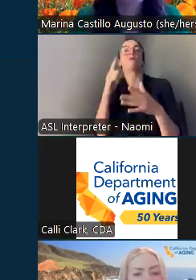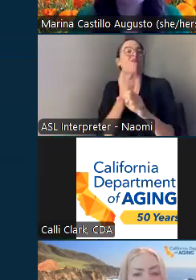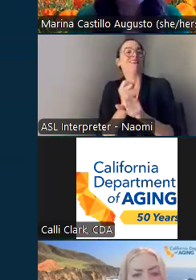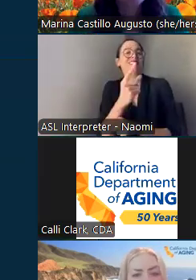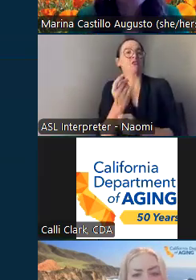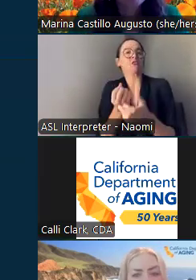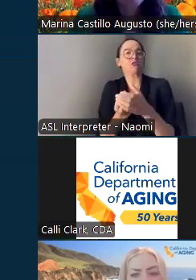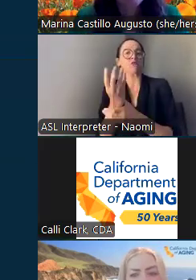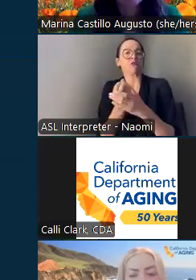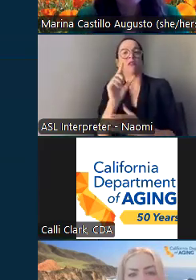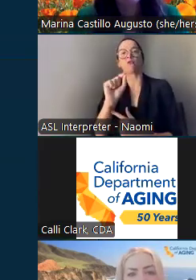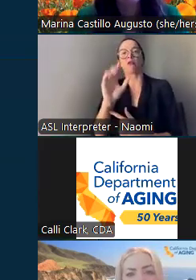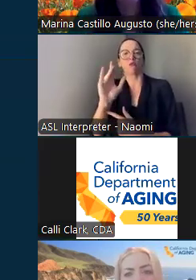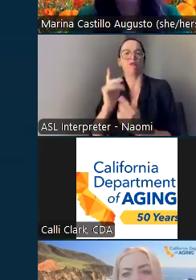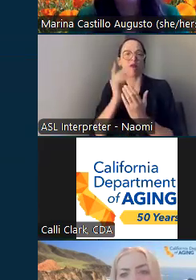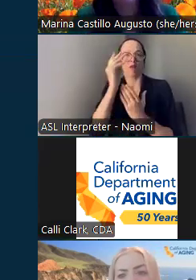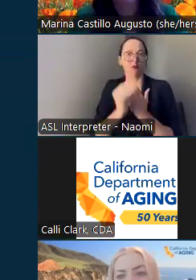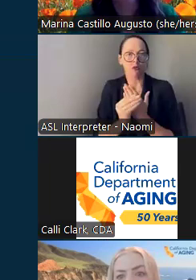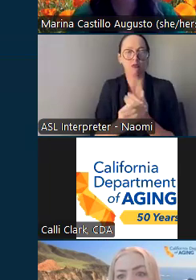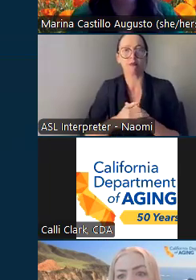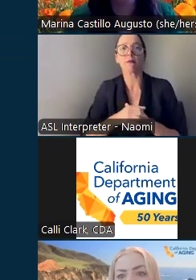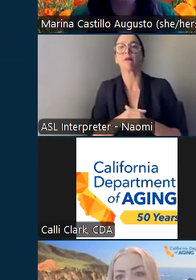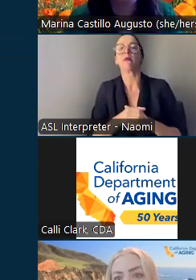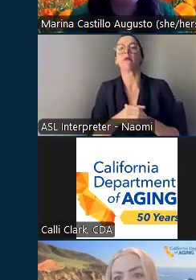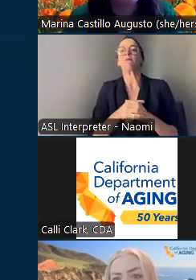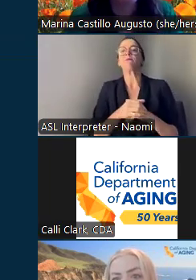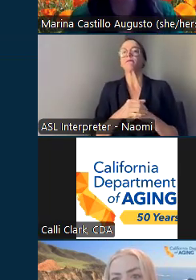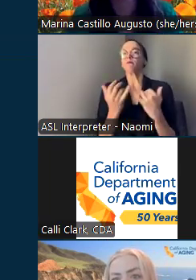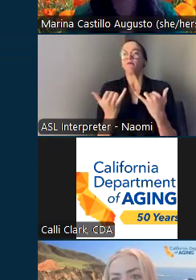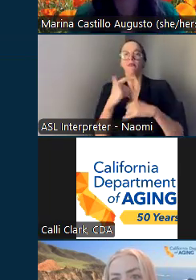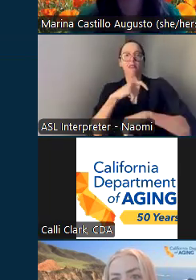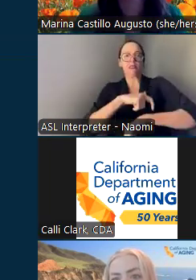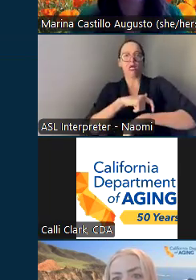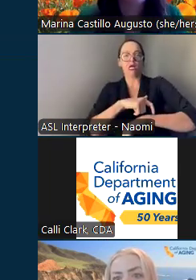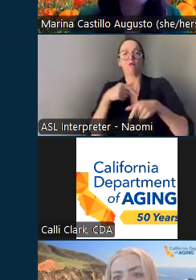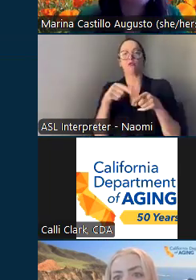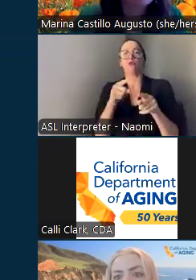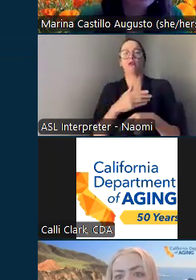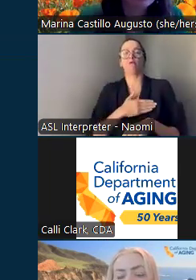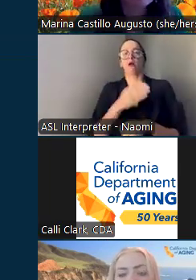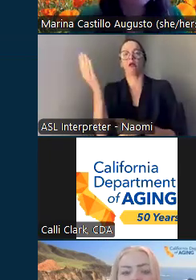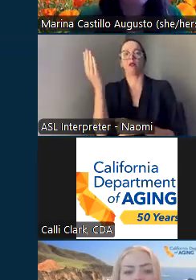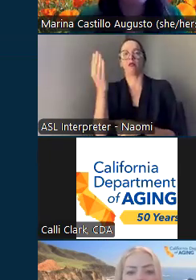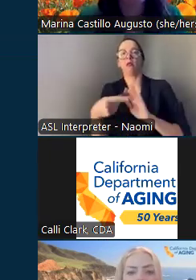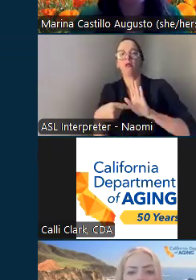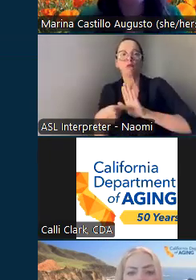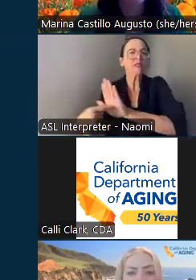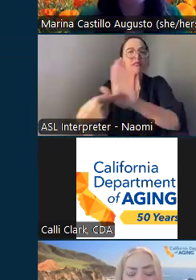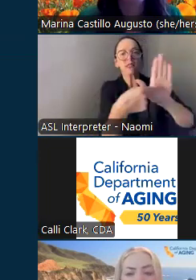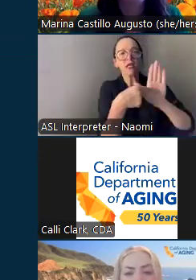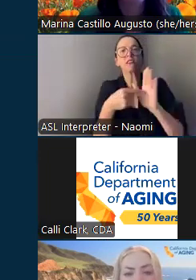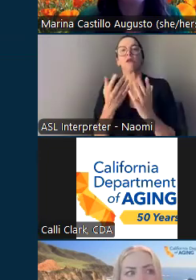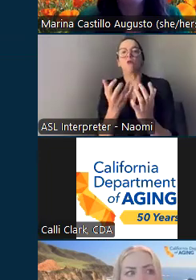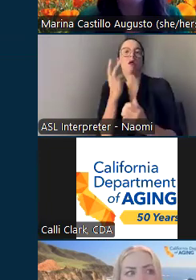please. So at this point in my presentation, I just want to see if there are any questions that I